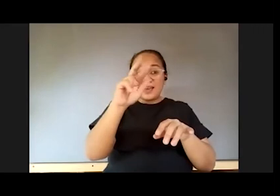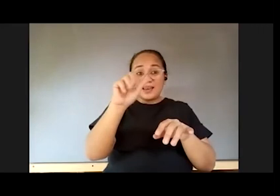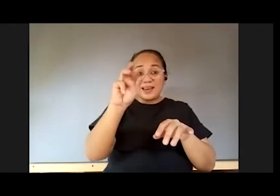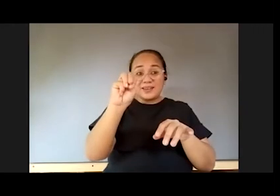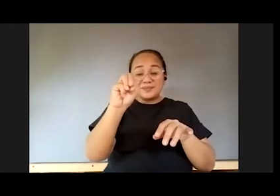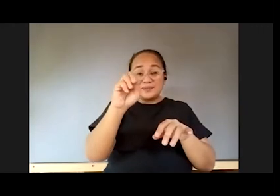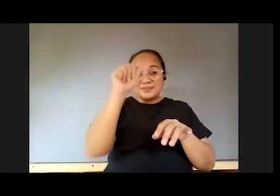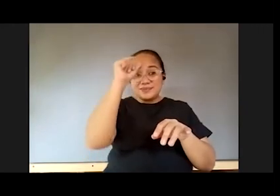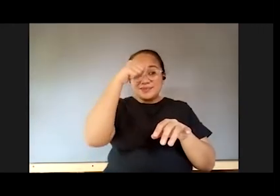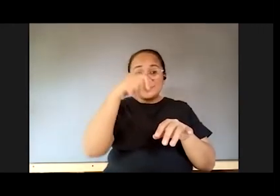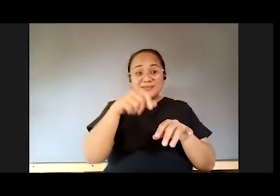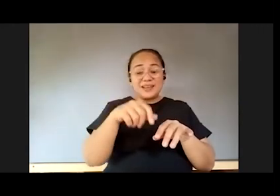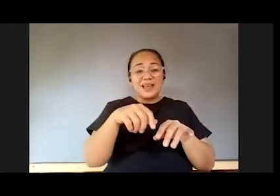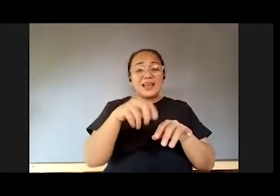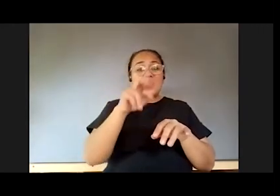verb phrase.